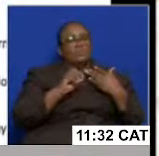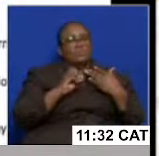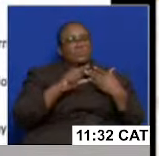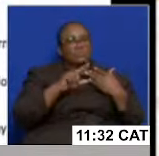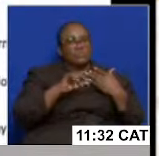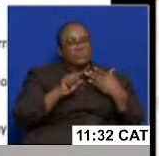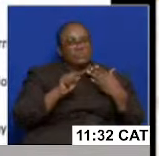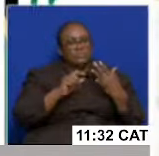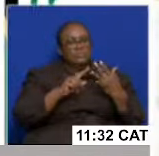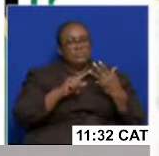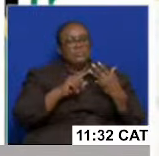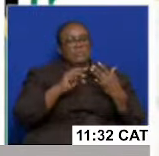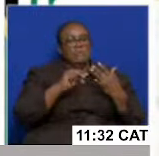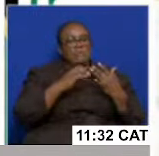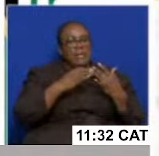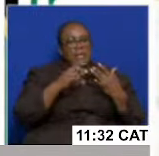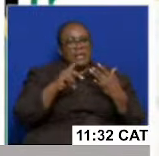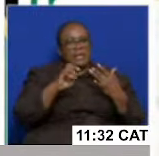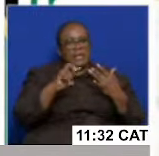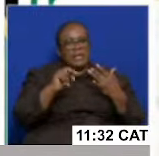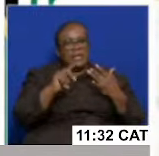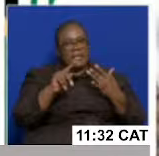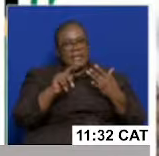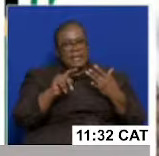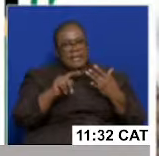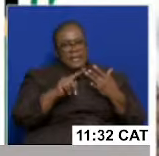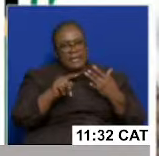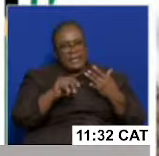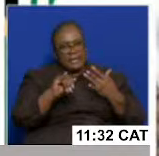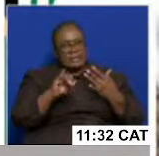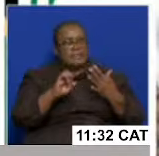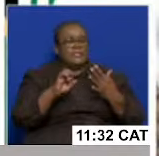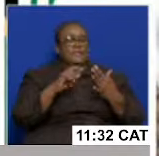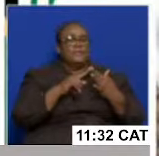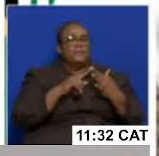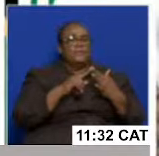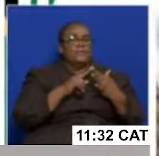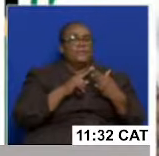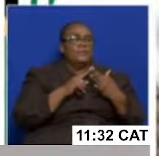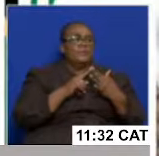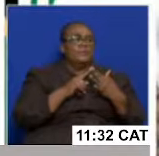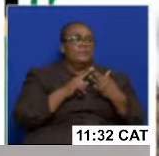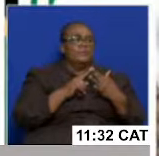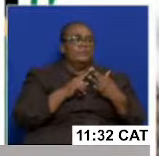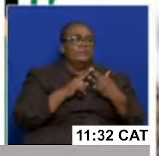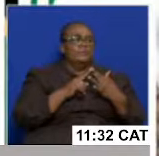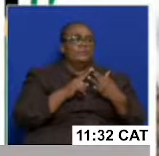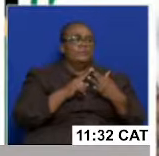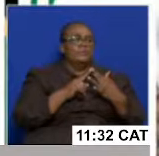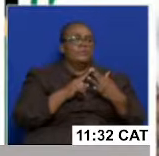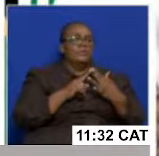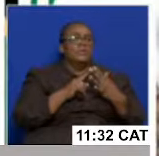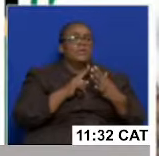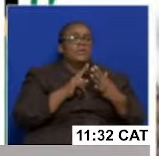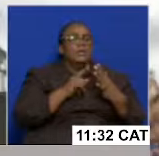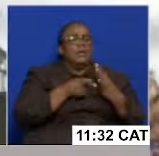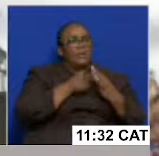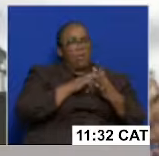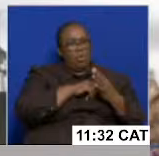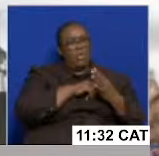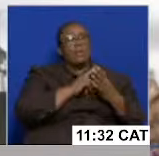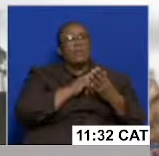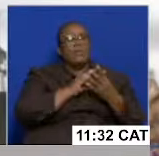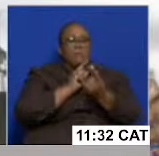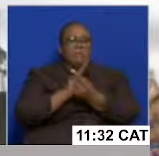to Geraldine to meet with Mr. Simon at his friend's house in that neighborhood.